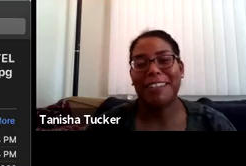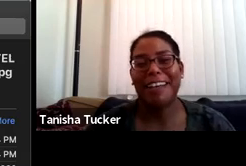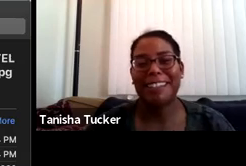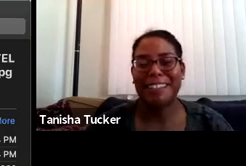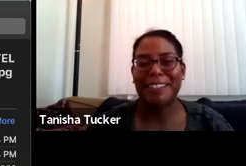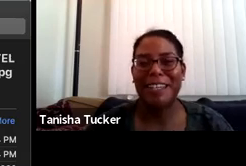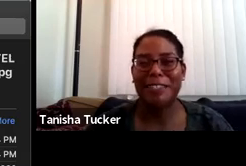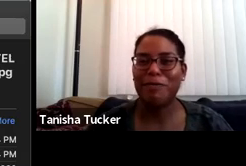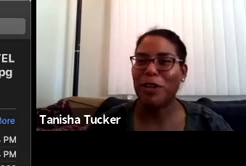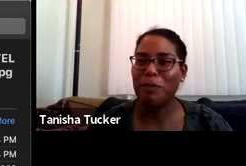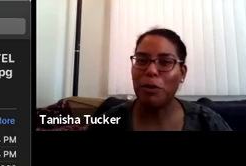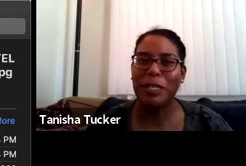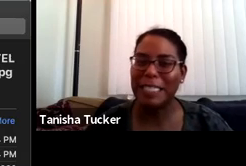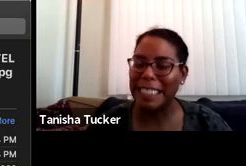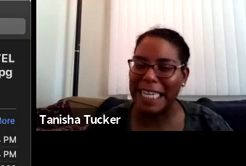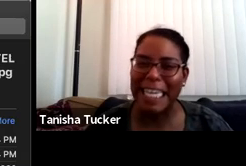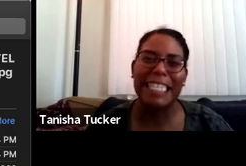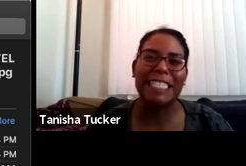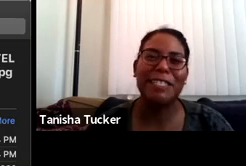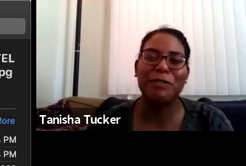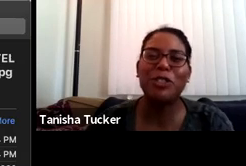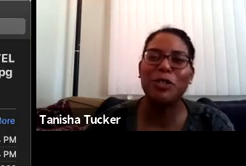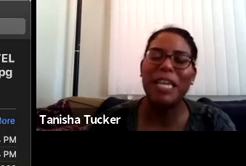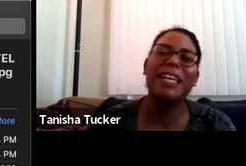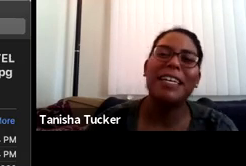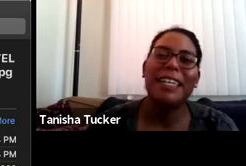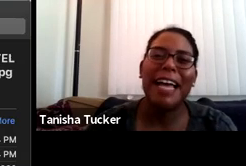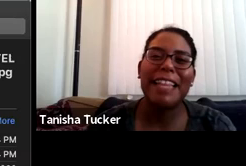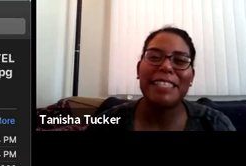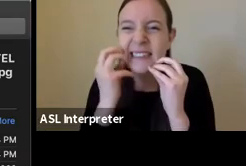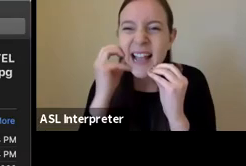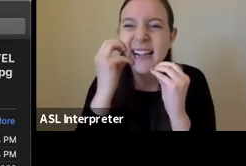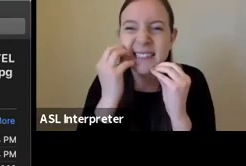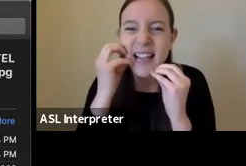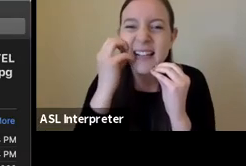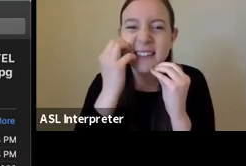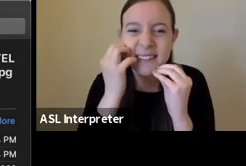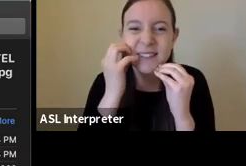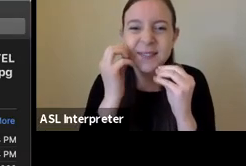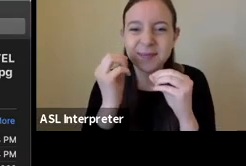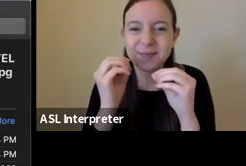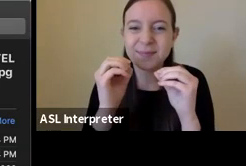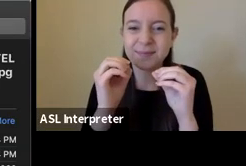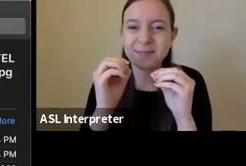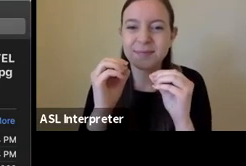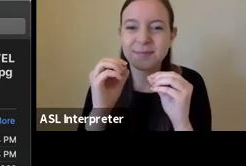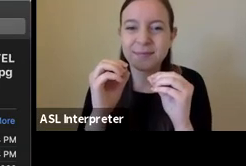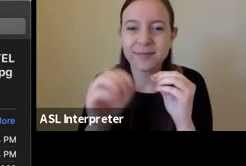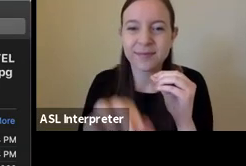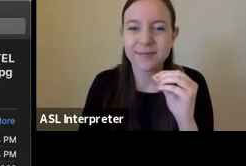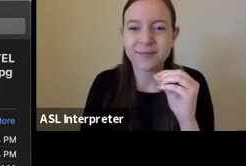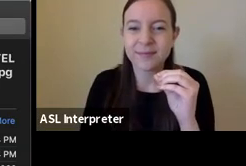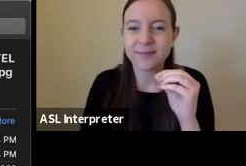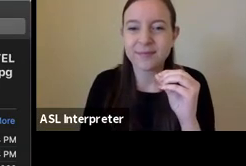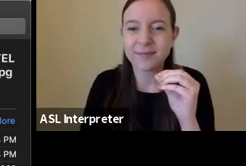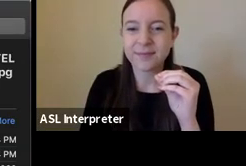call it that because it's very it's sticky and it's, you know, chewy. And that's one of the pods. So that's a drier pod.